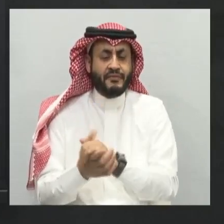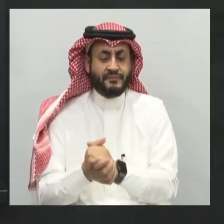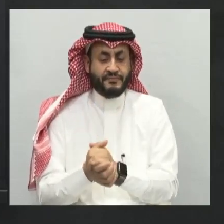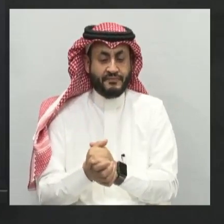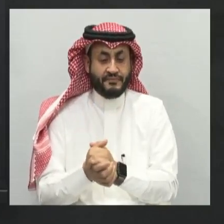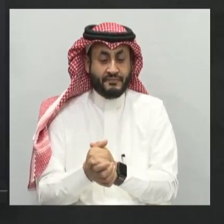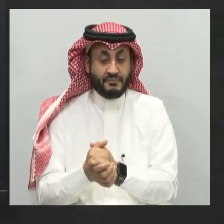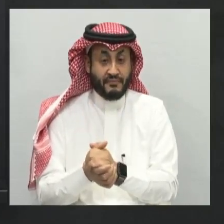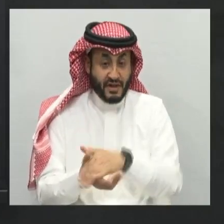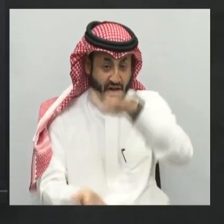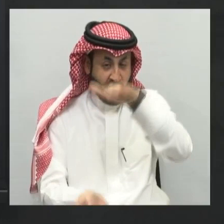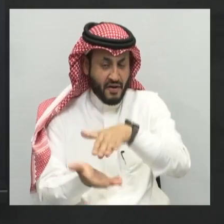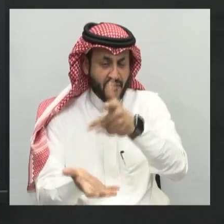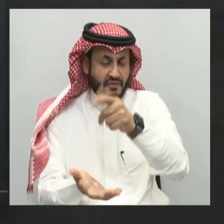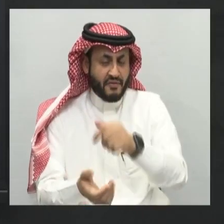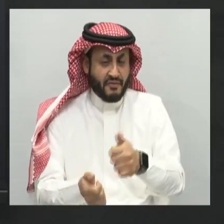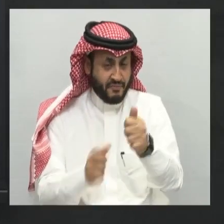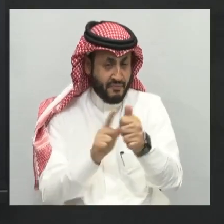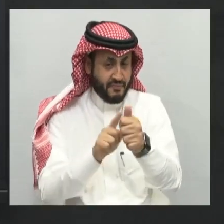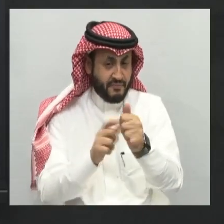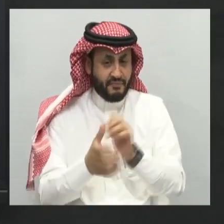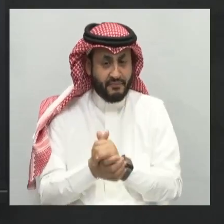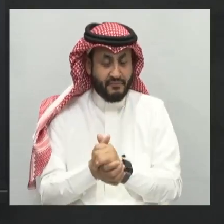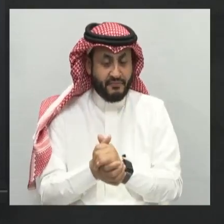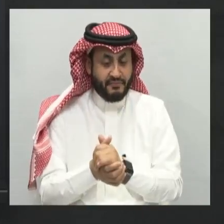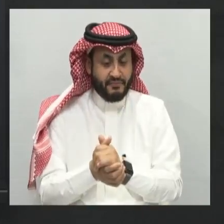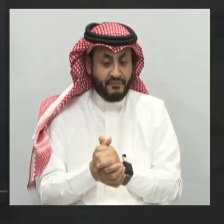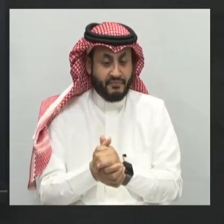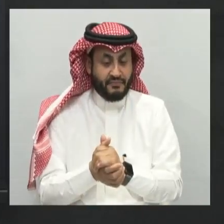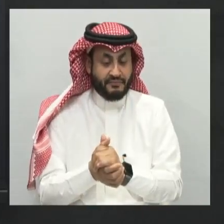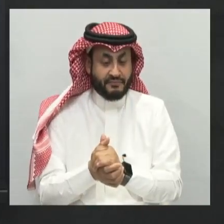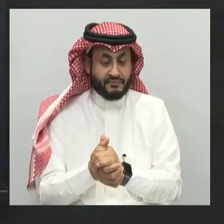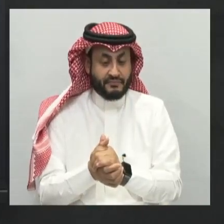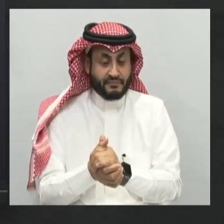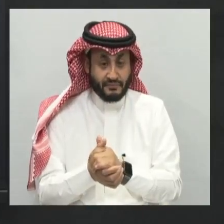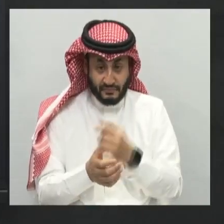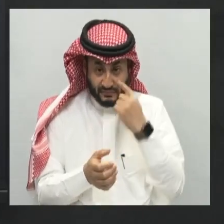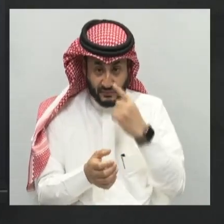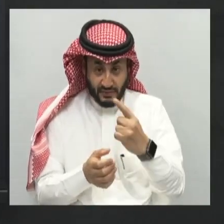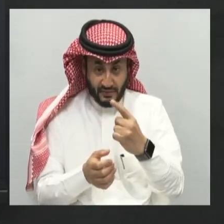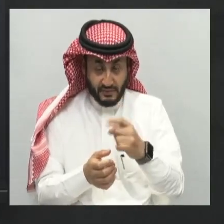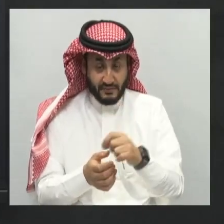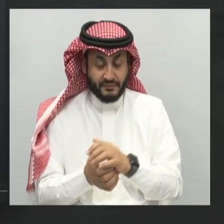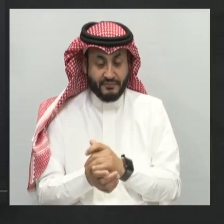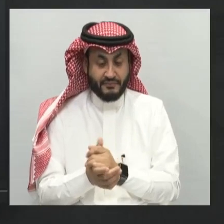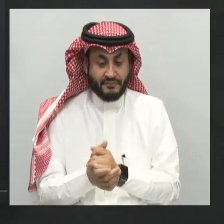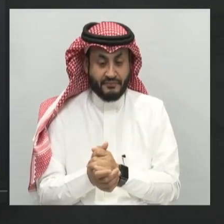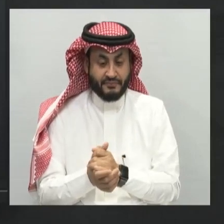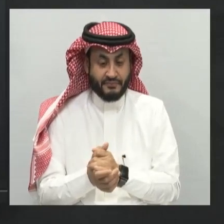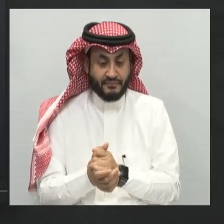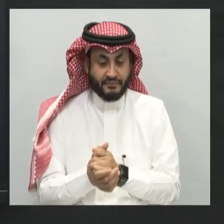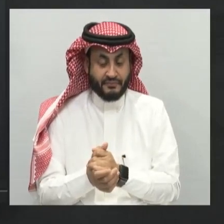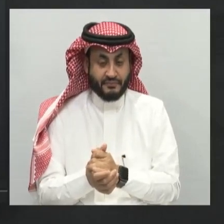Are the letters uppercase or lowercase? If I was to say, if you noticed in some of the sentences, I